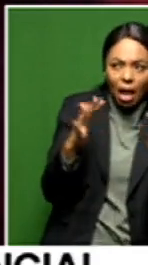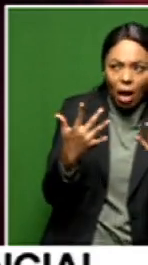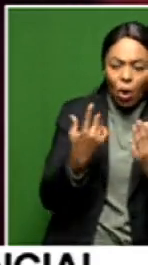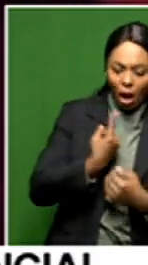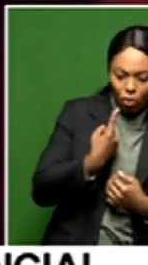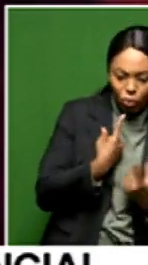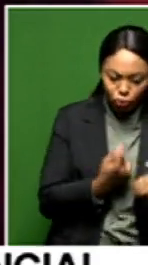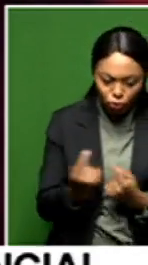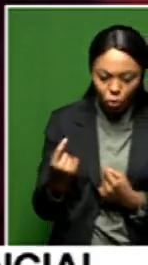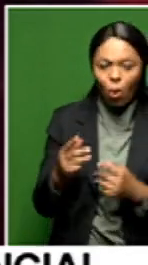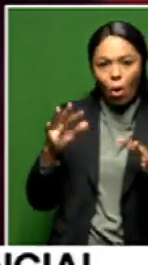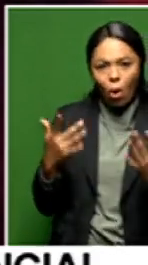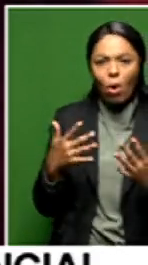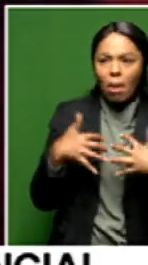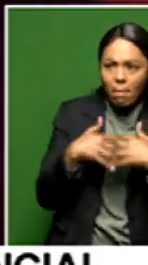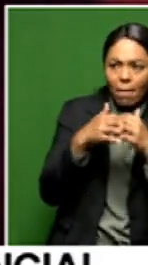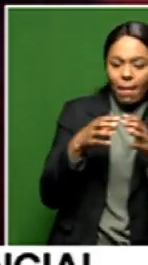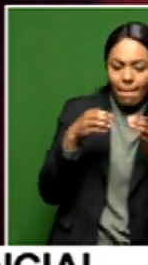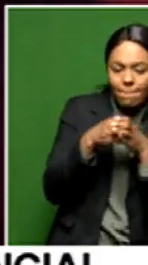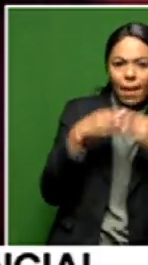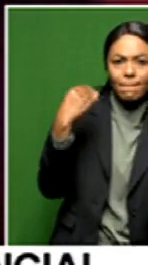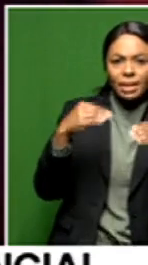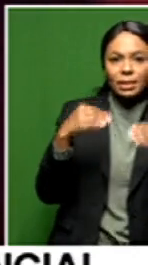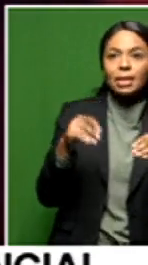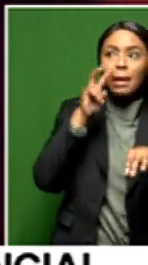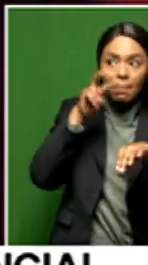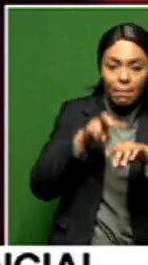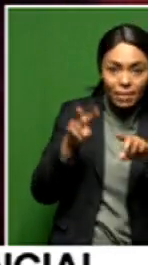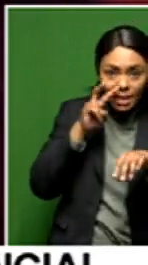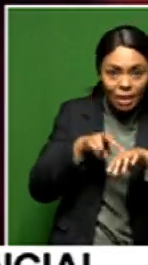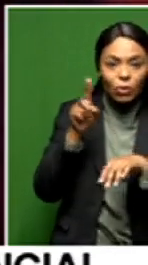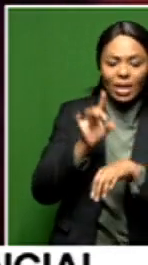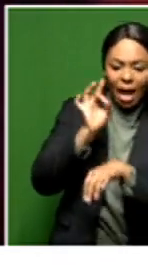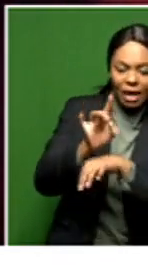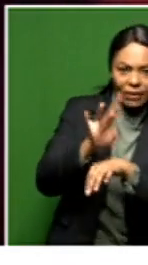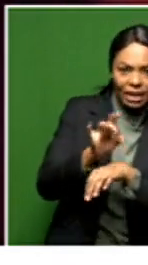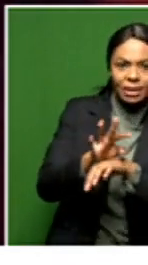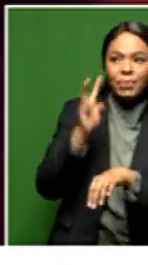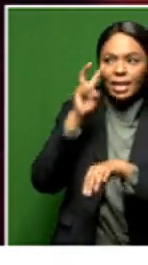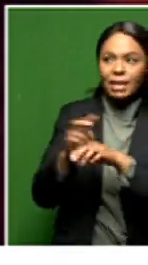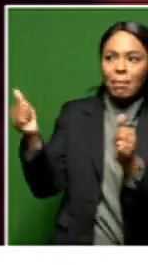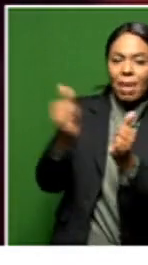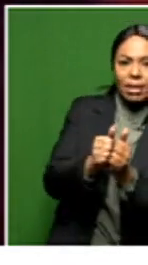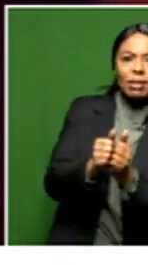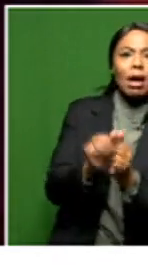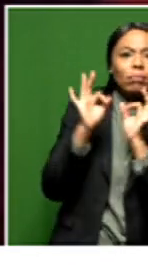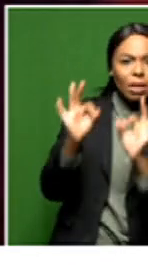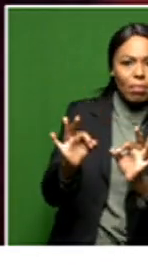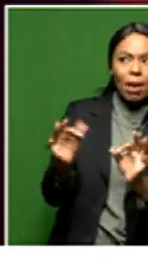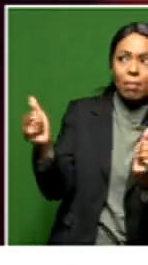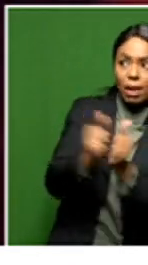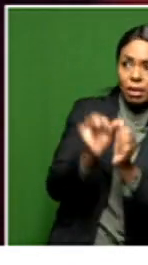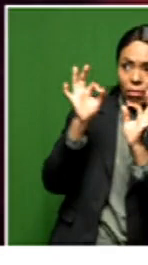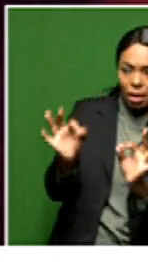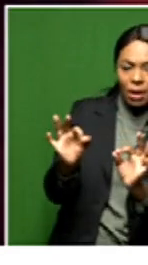can get into small business with the right advice, with the right tools, with the right partners, and with the right knowledge. So we